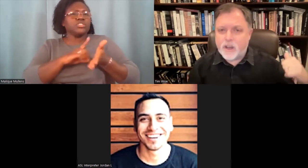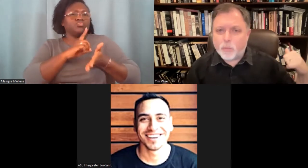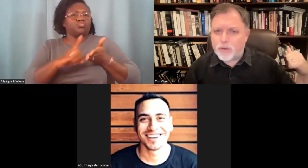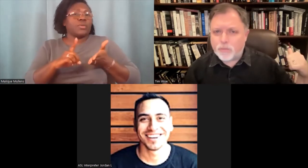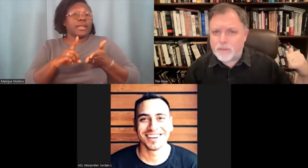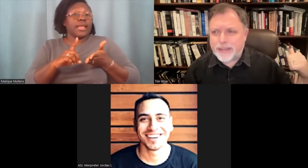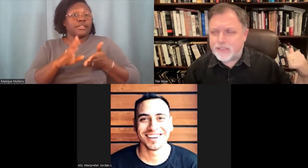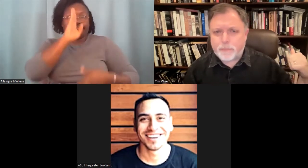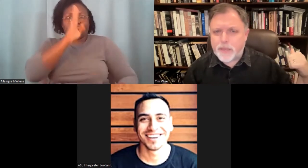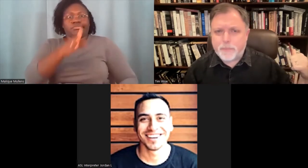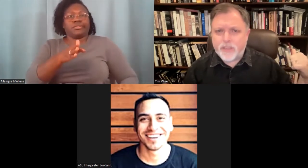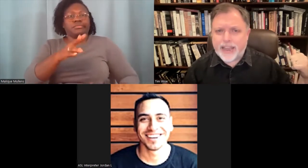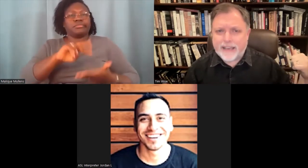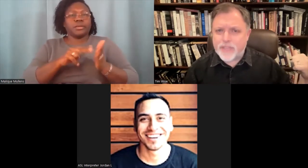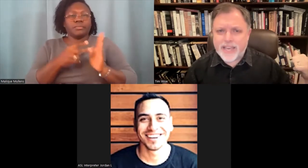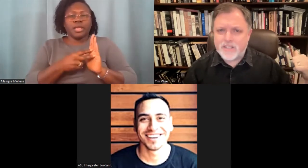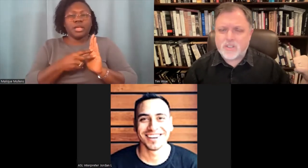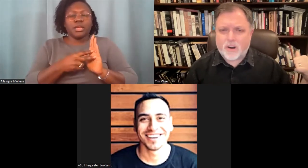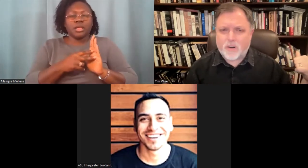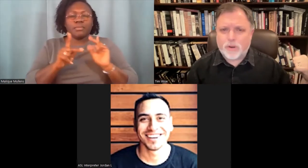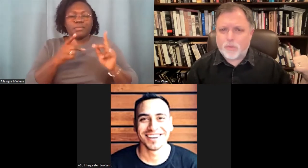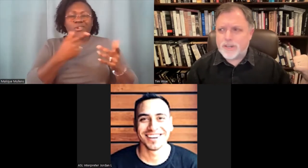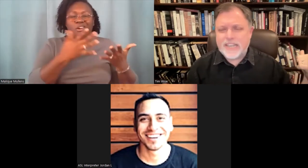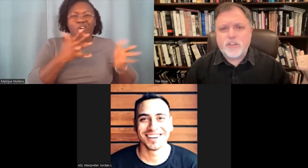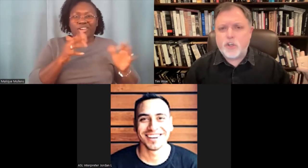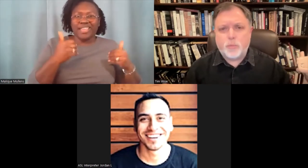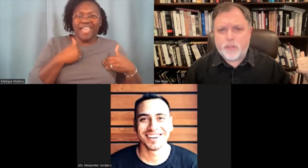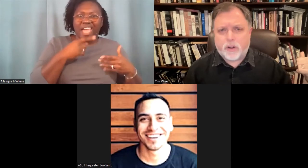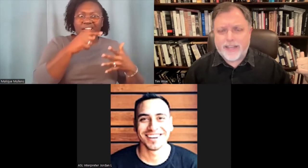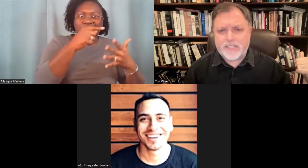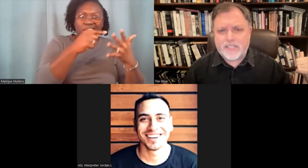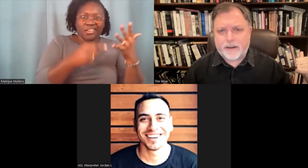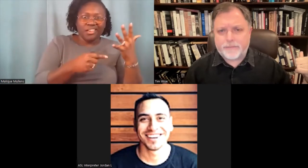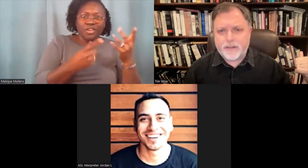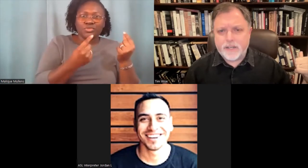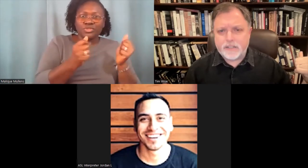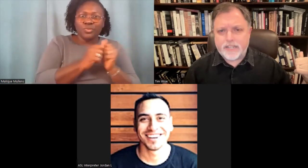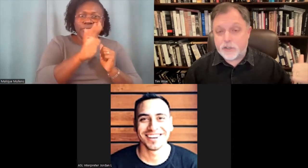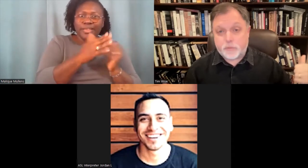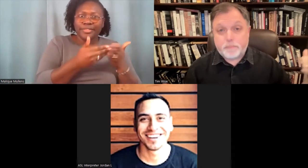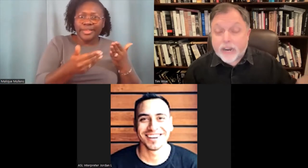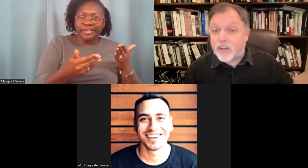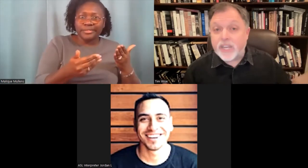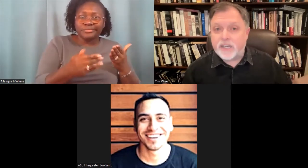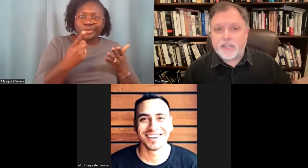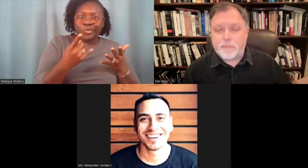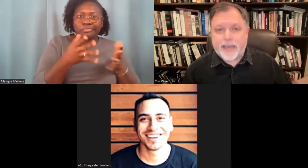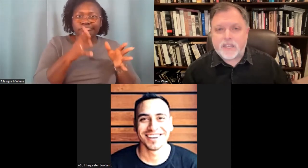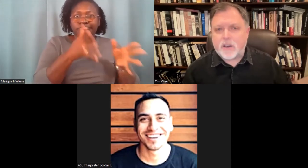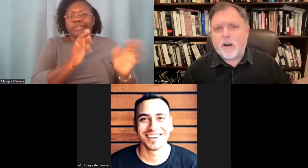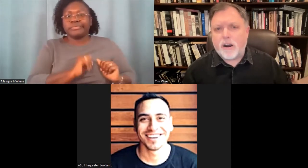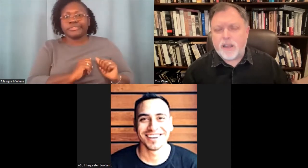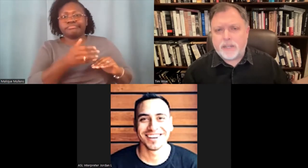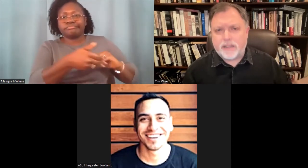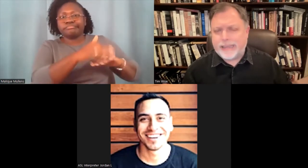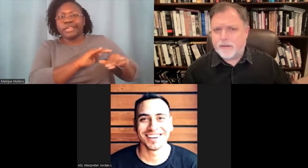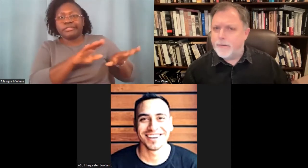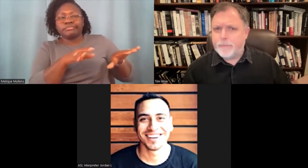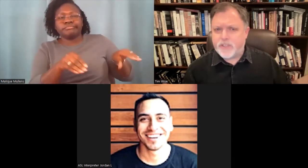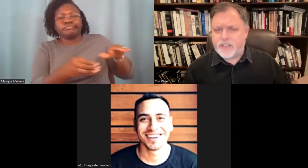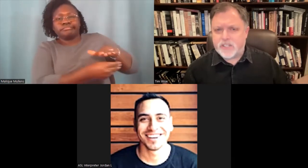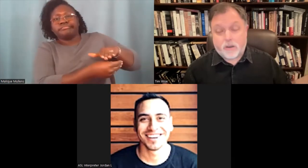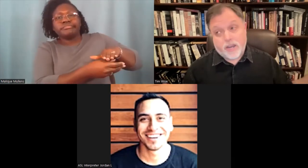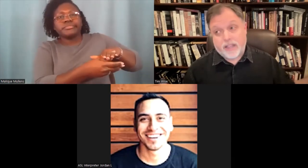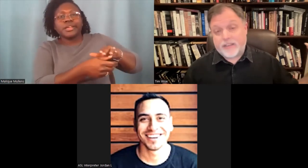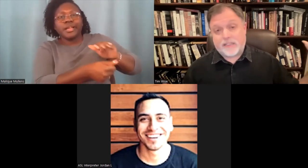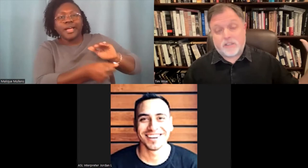actively? What about the people that have the head start? What do they do with all that stuff? Do they just bury it in the backyard? I mean, like,